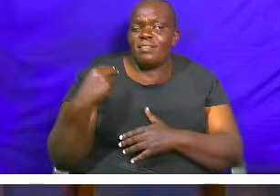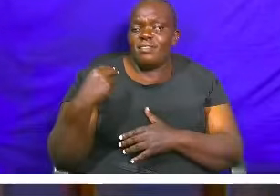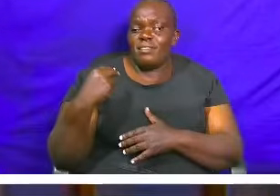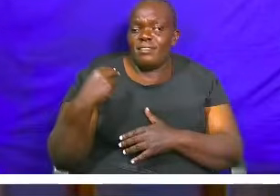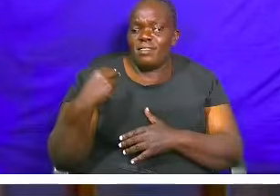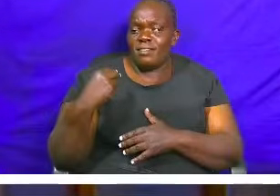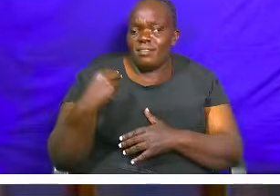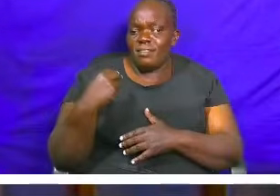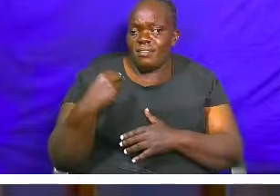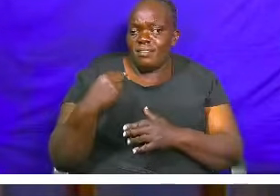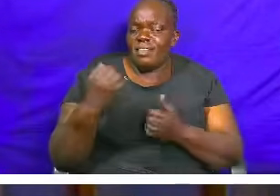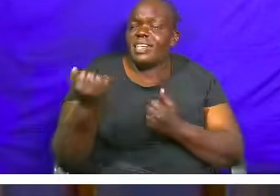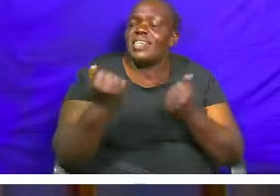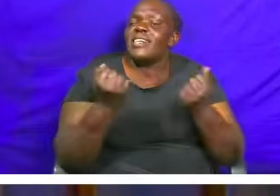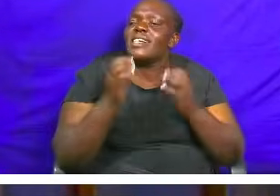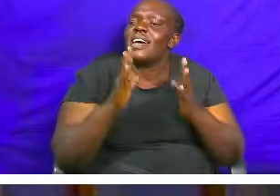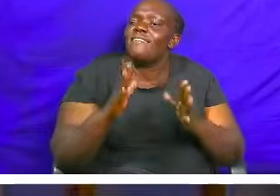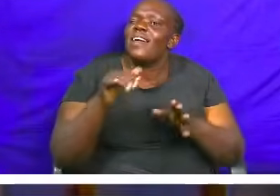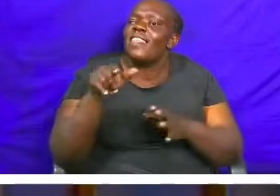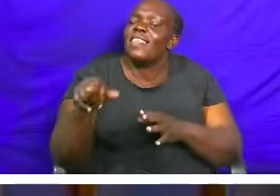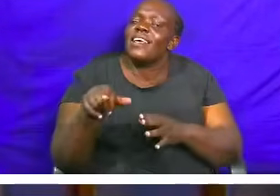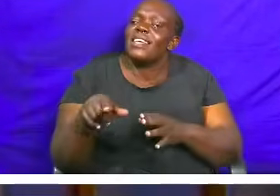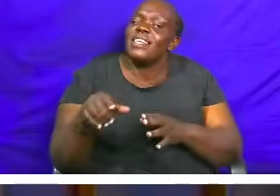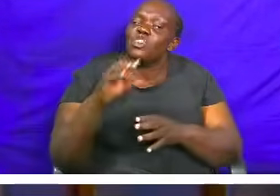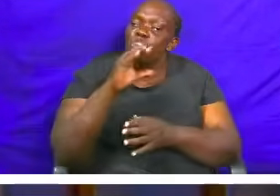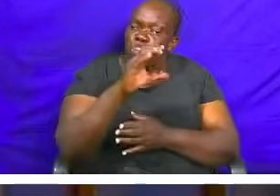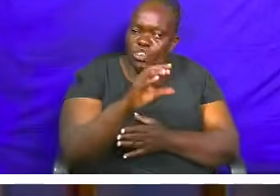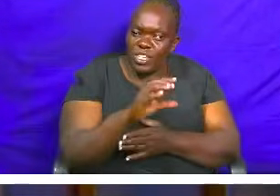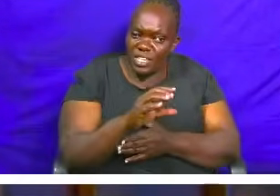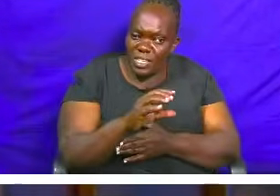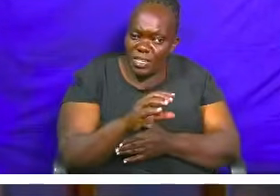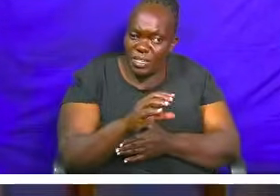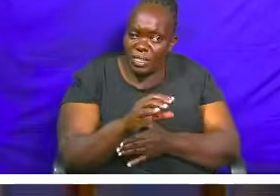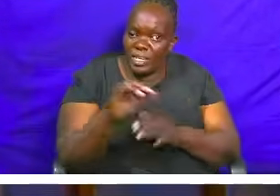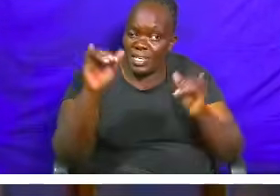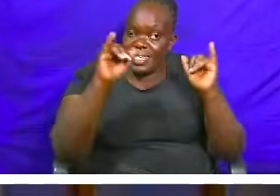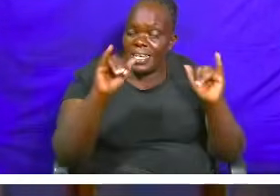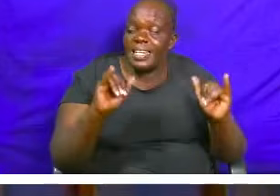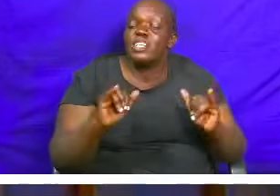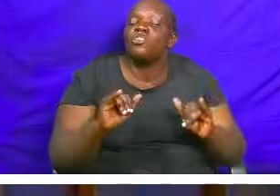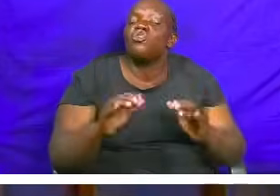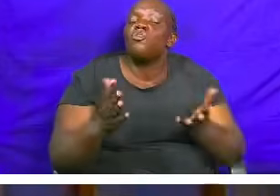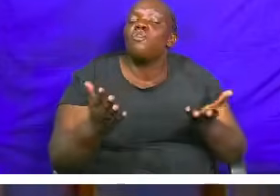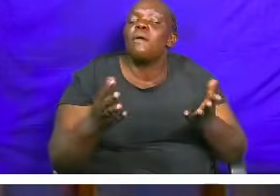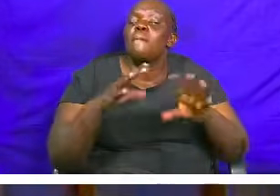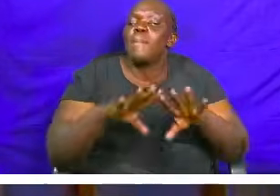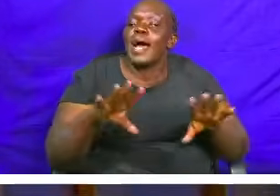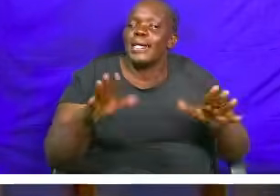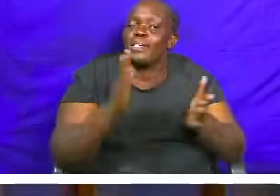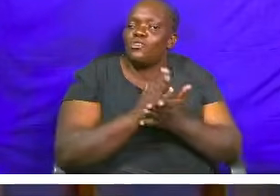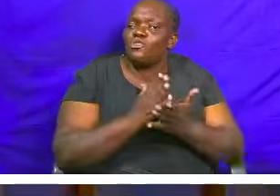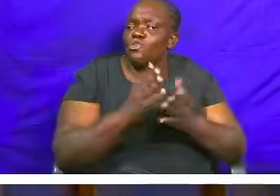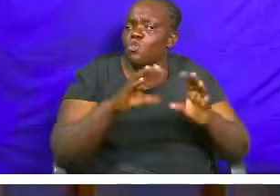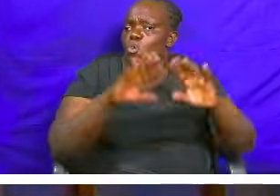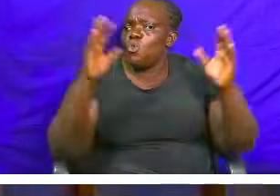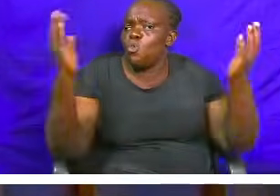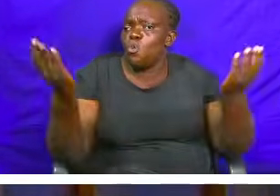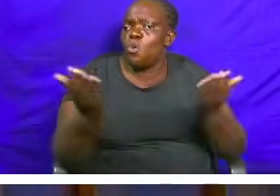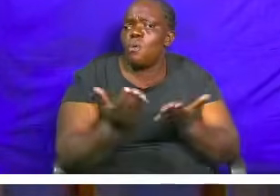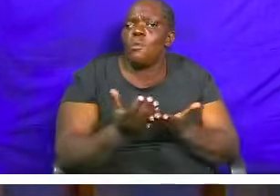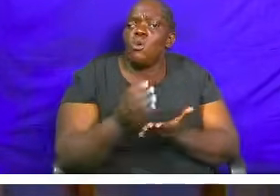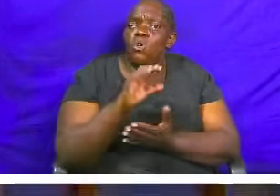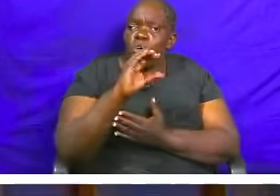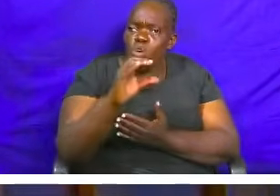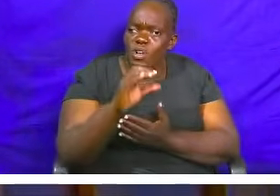the main driver of that increase in cost is the international price, because the global prices have increased. If you look